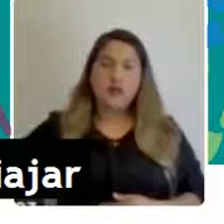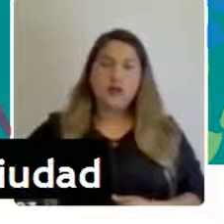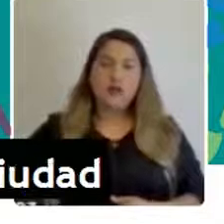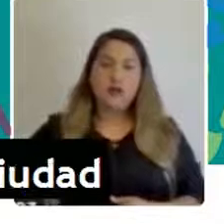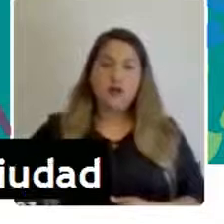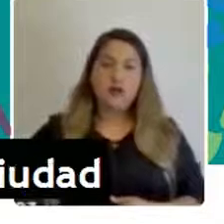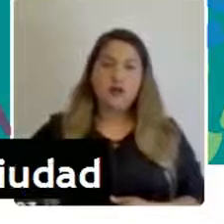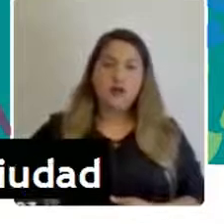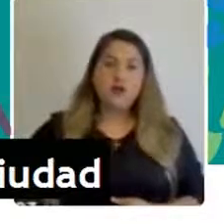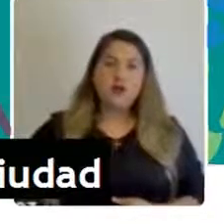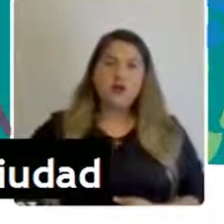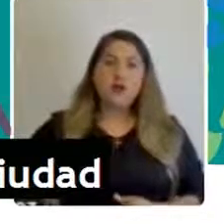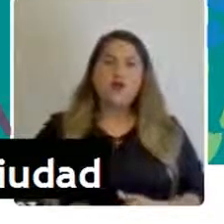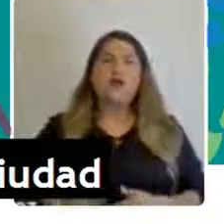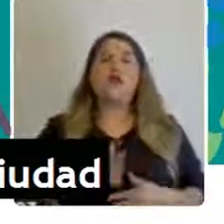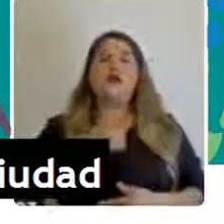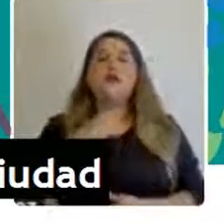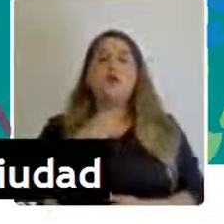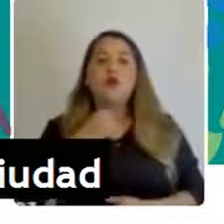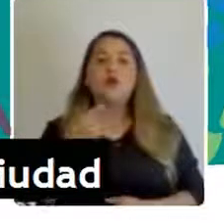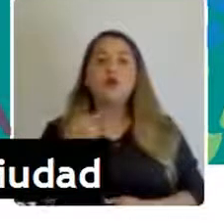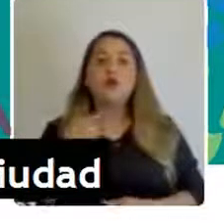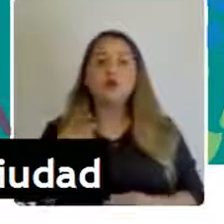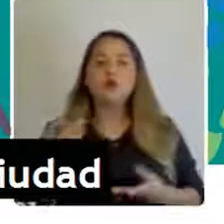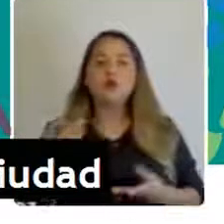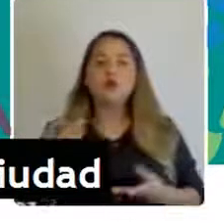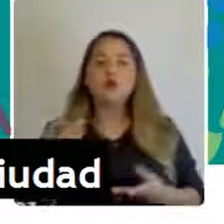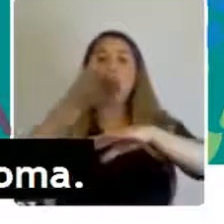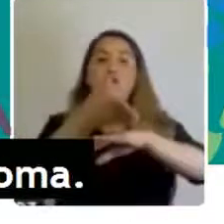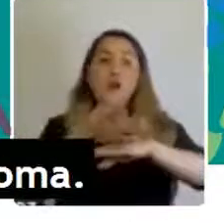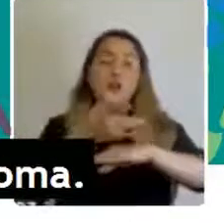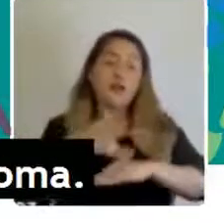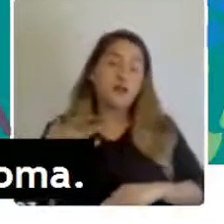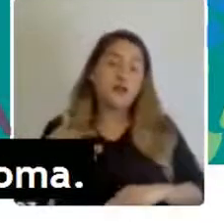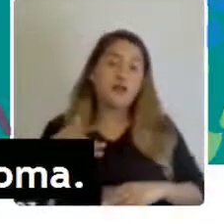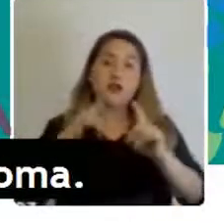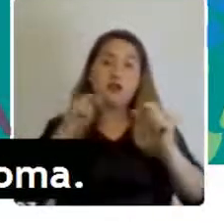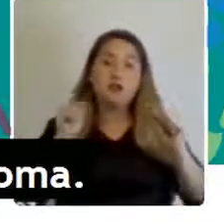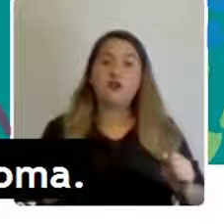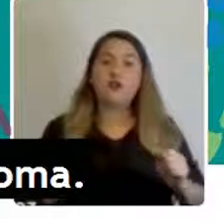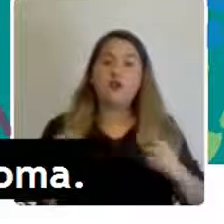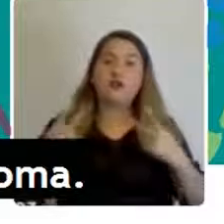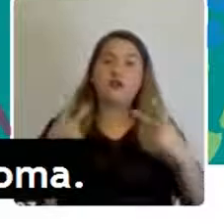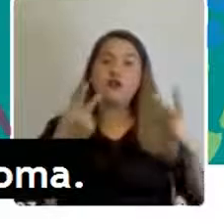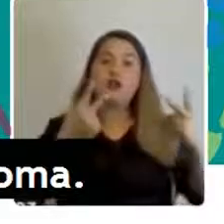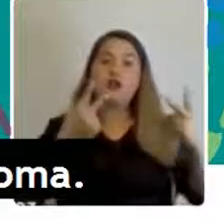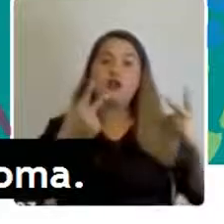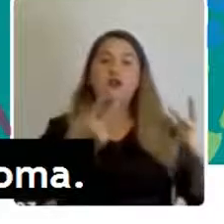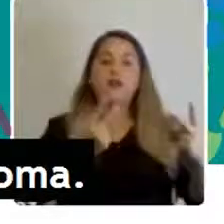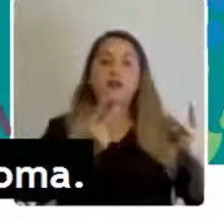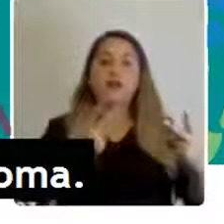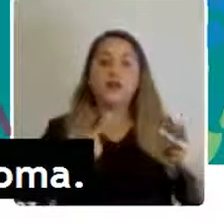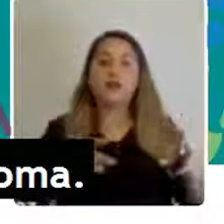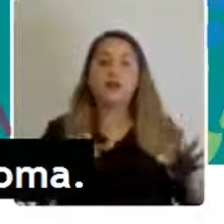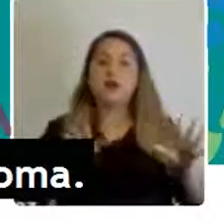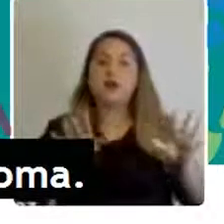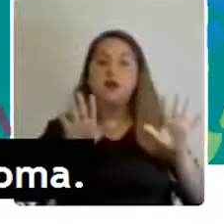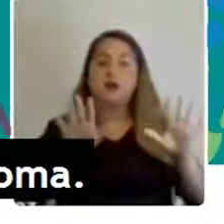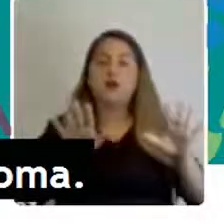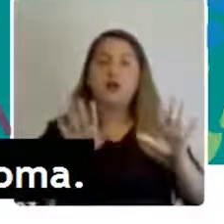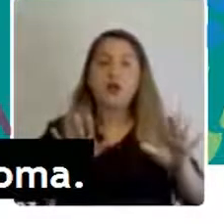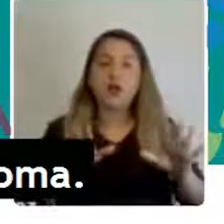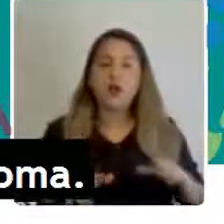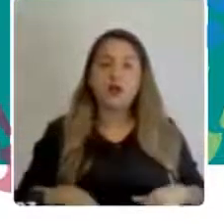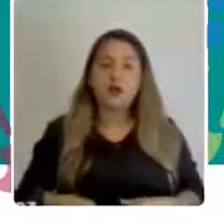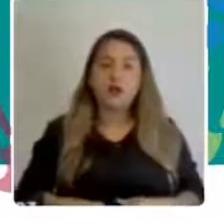now, but as you can see, it's a beautiful city, and I hope to see each other sooner or